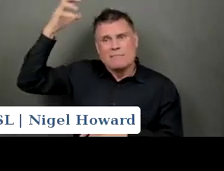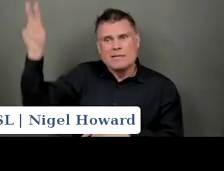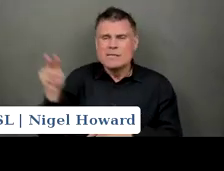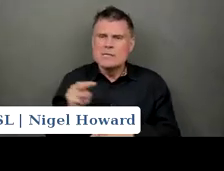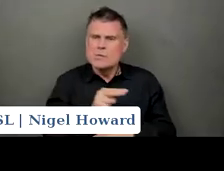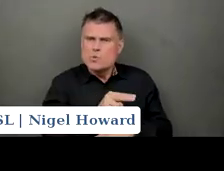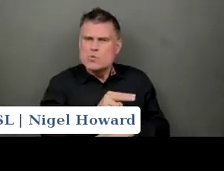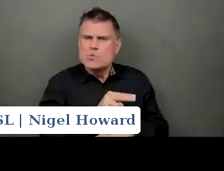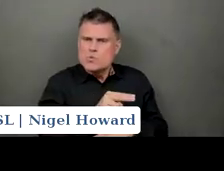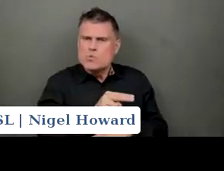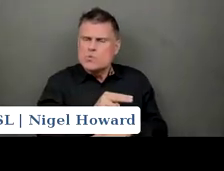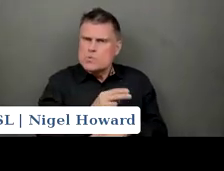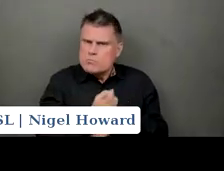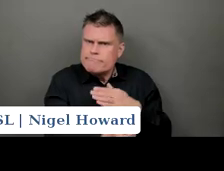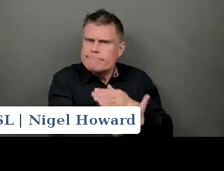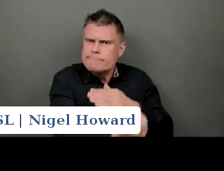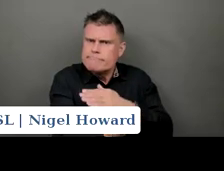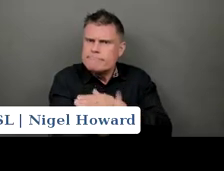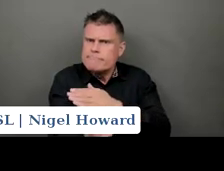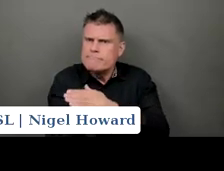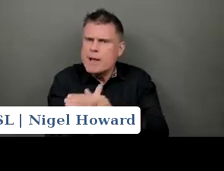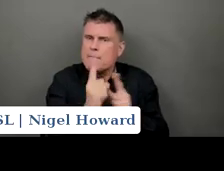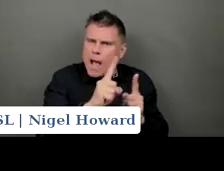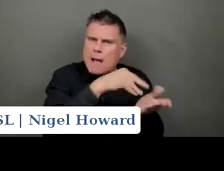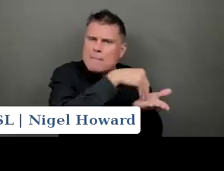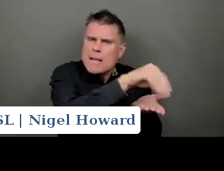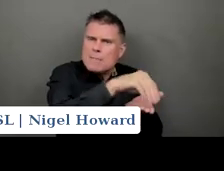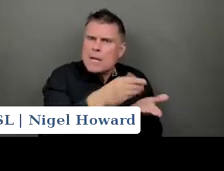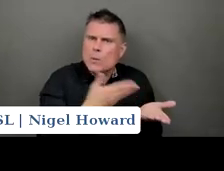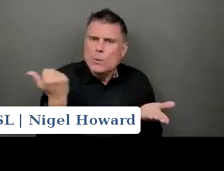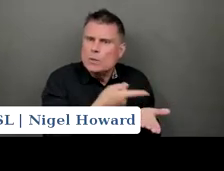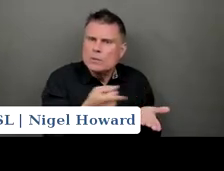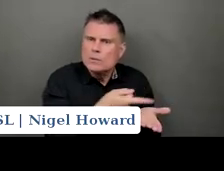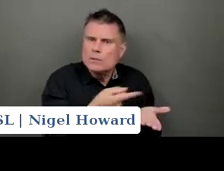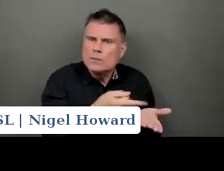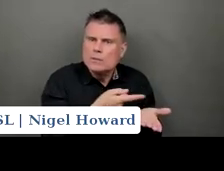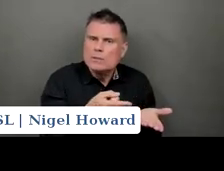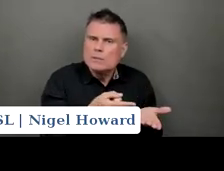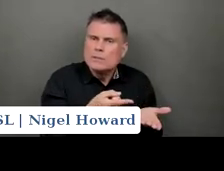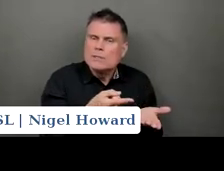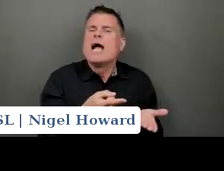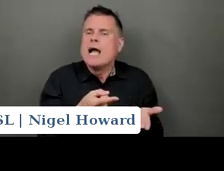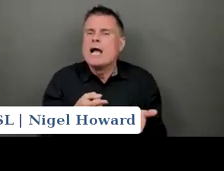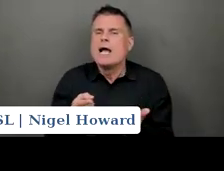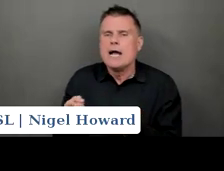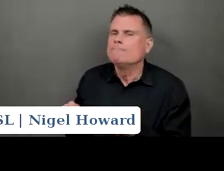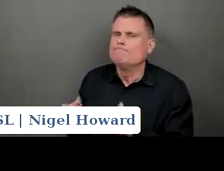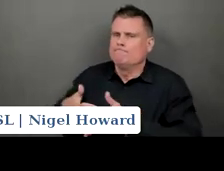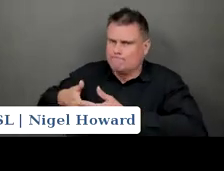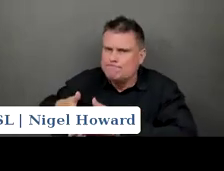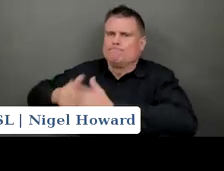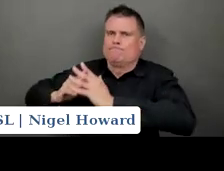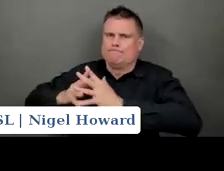widespread unpaid work into paid work, and in the process really create jobs. So this was really the lens. So it was not